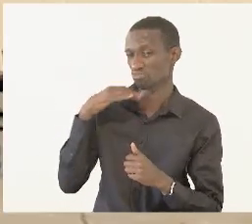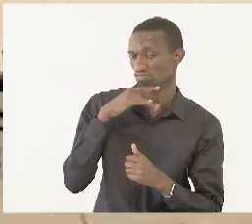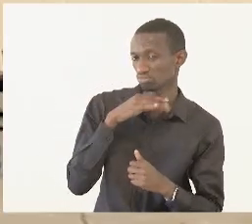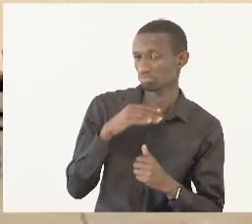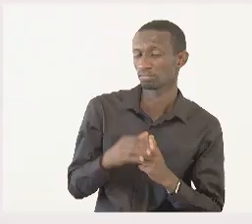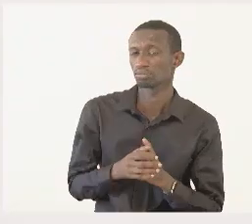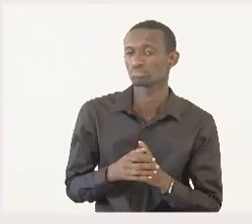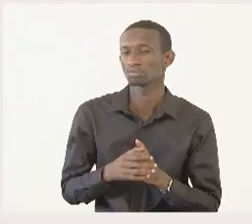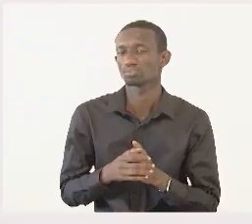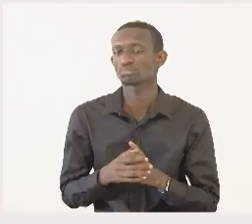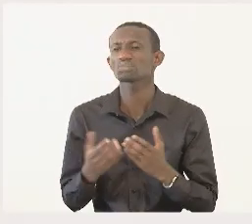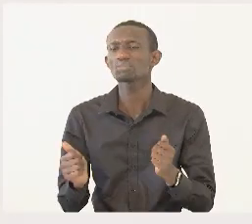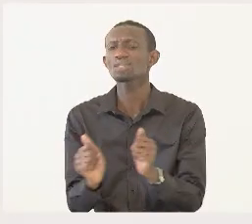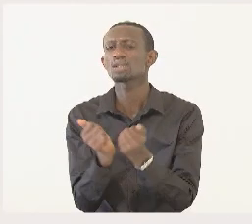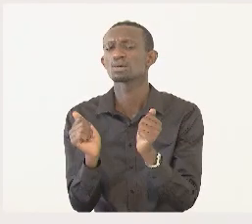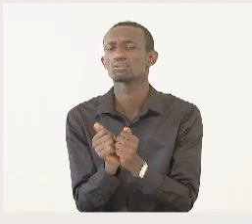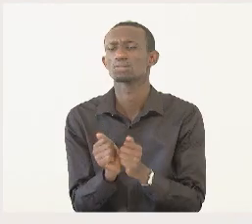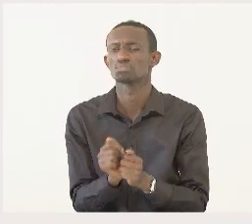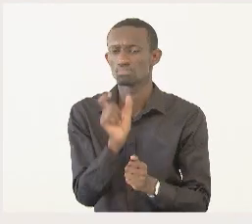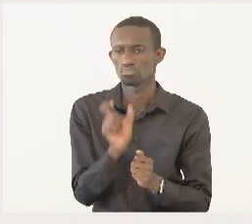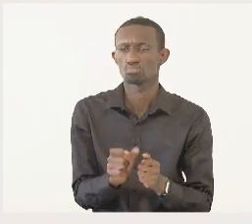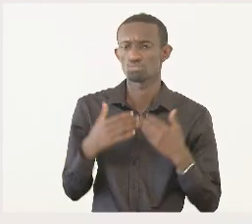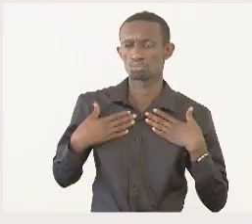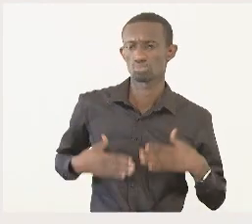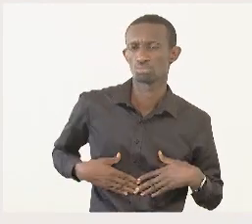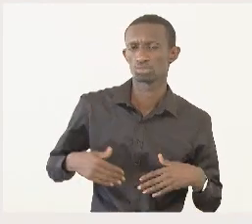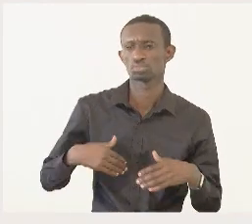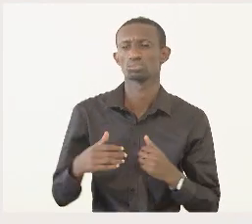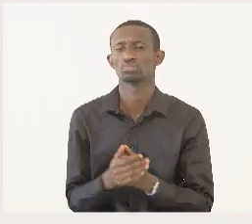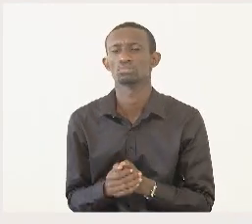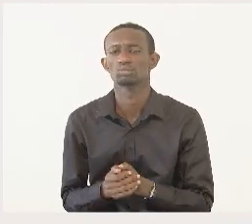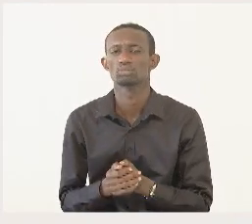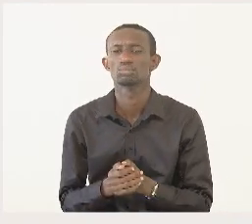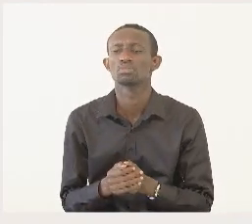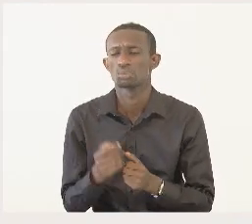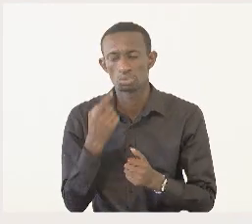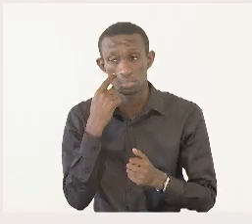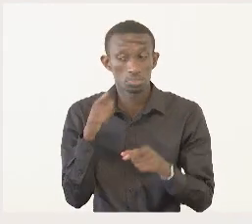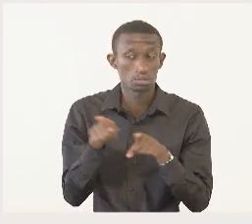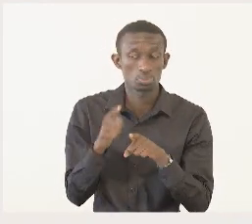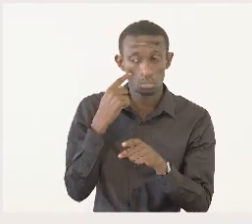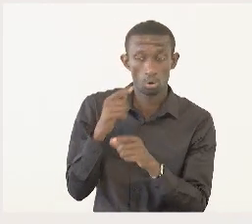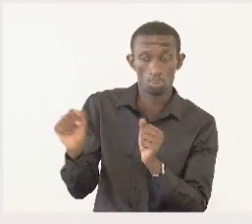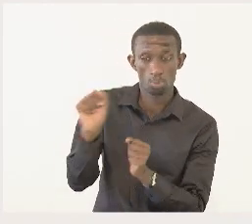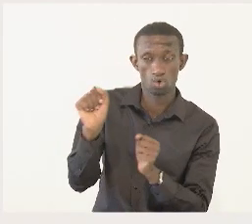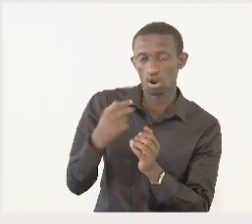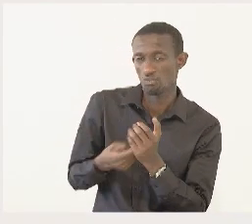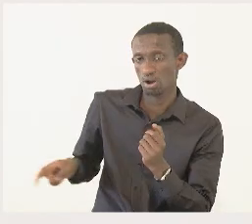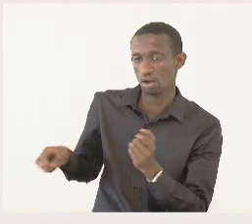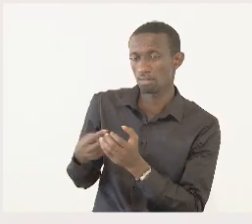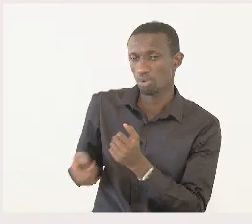affects our body metabolism. So as you can get from the vehicles, these vehicles, they are releasing